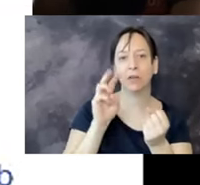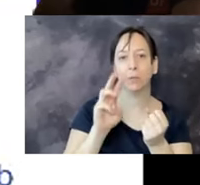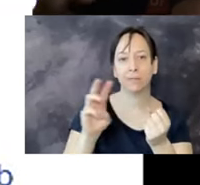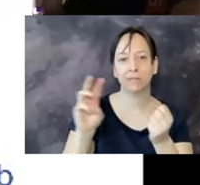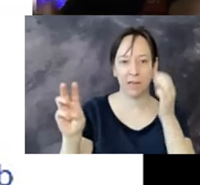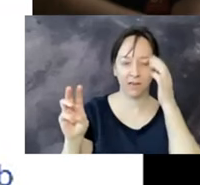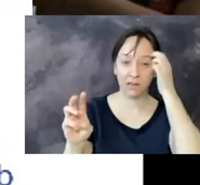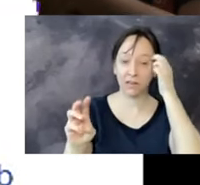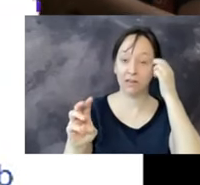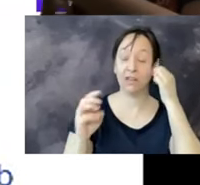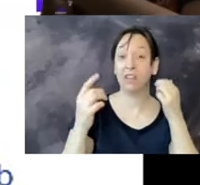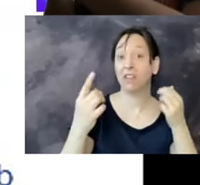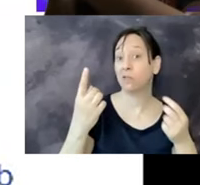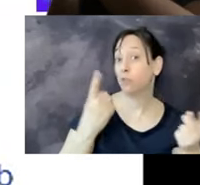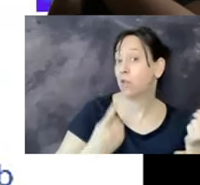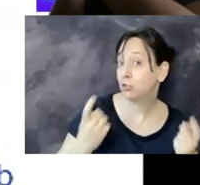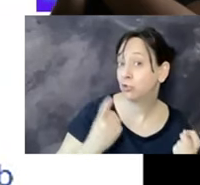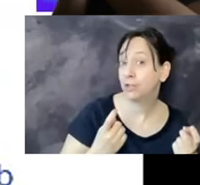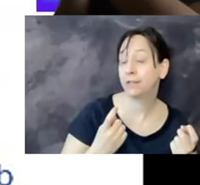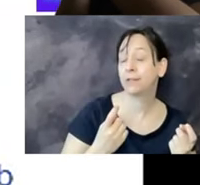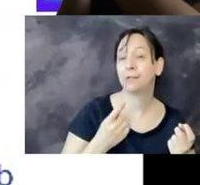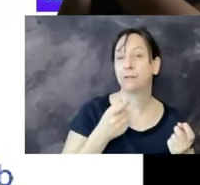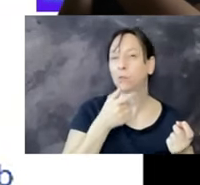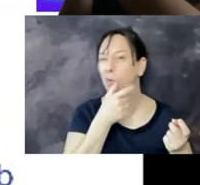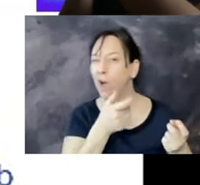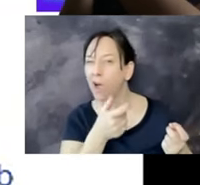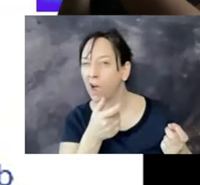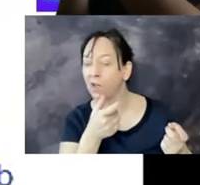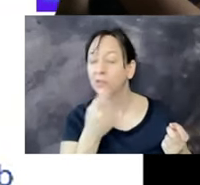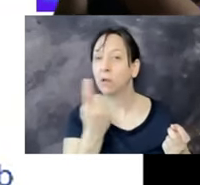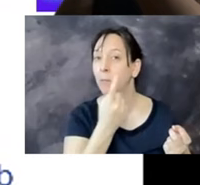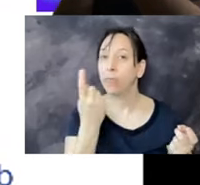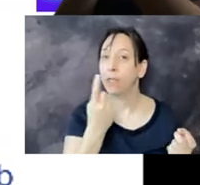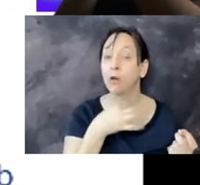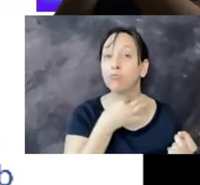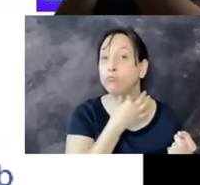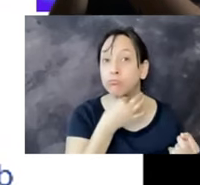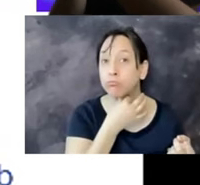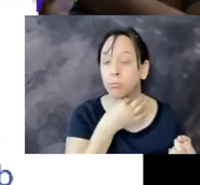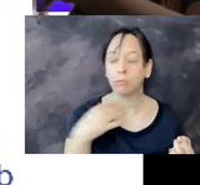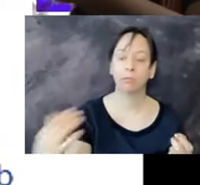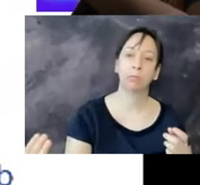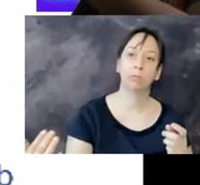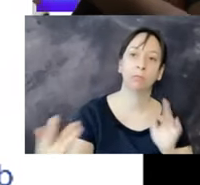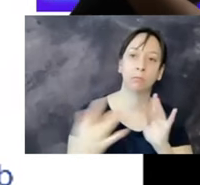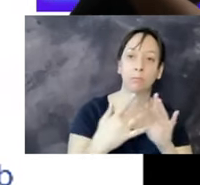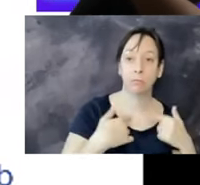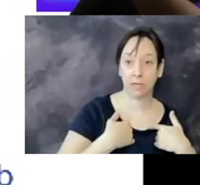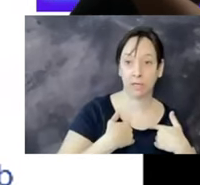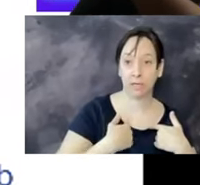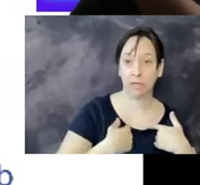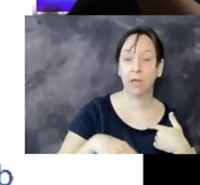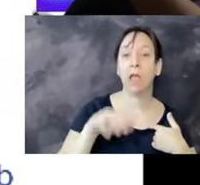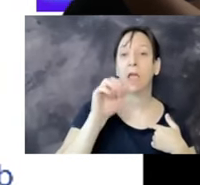content or what we'll actually be doing, you can reach out to me. My name is